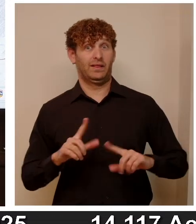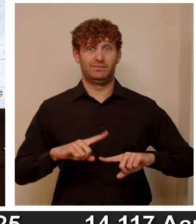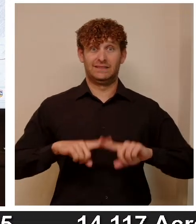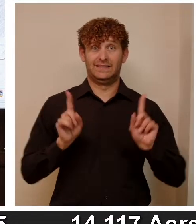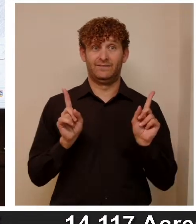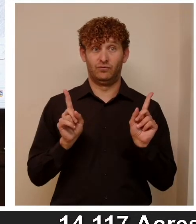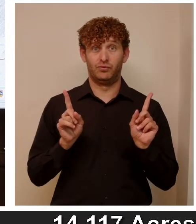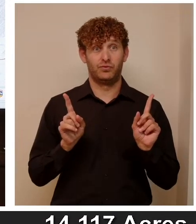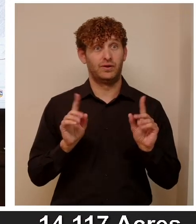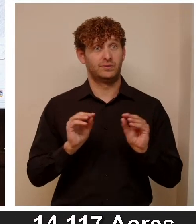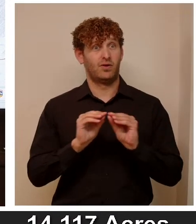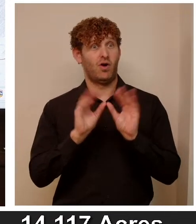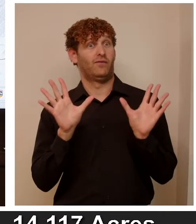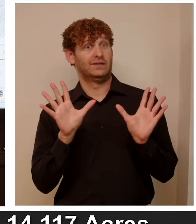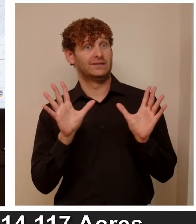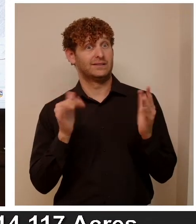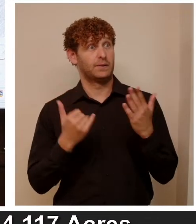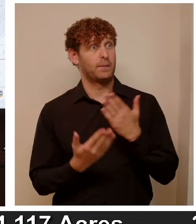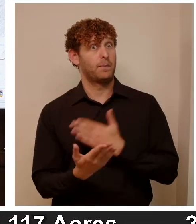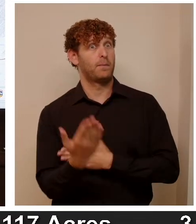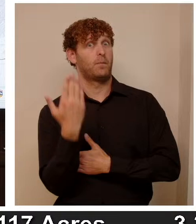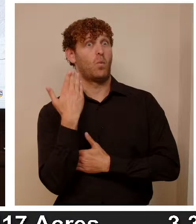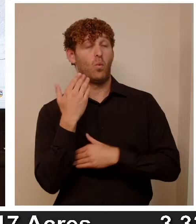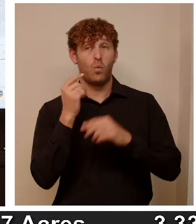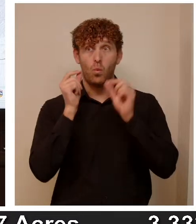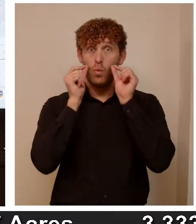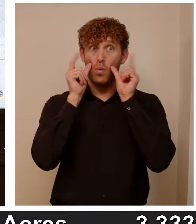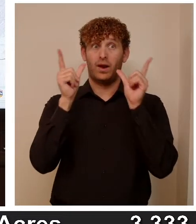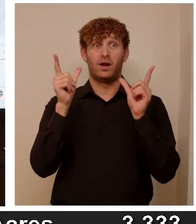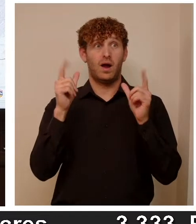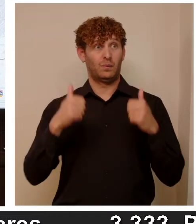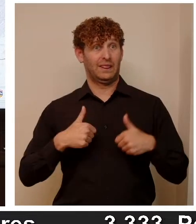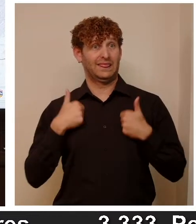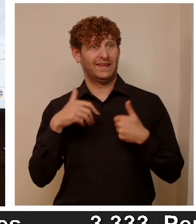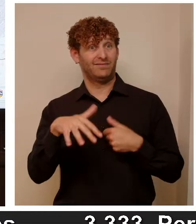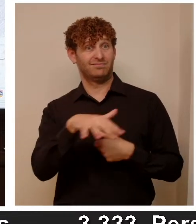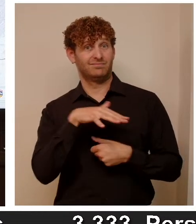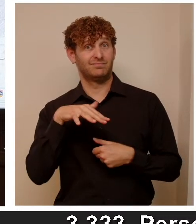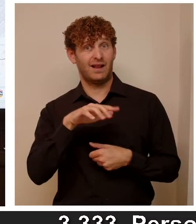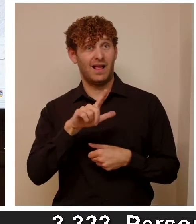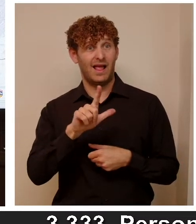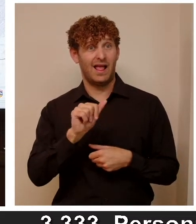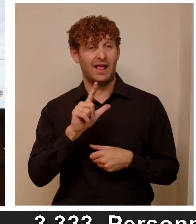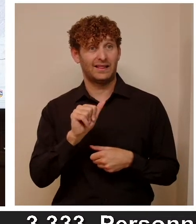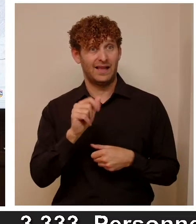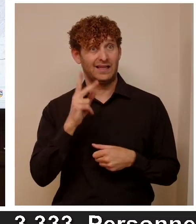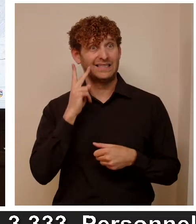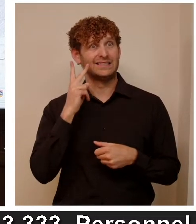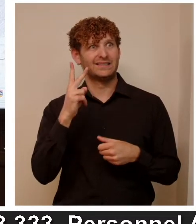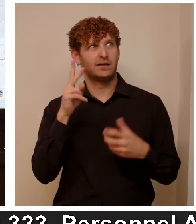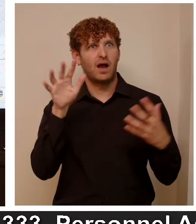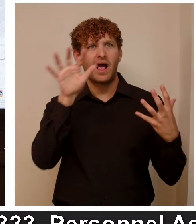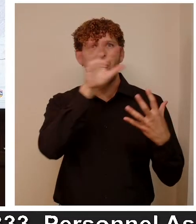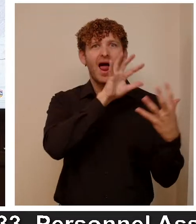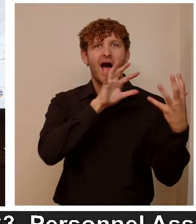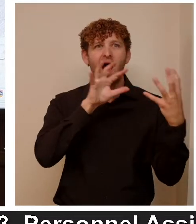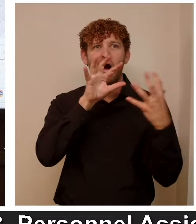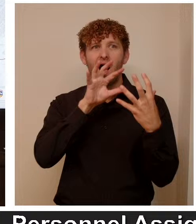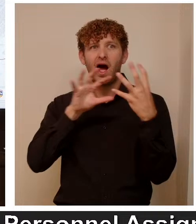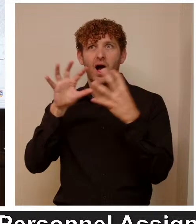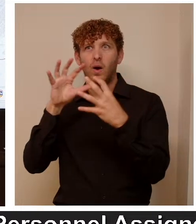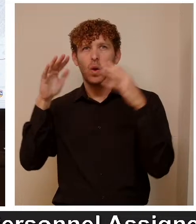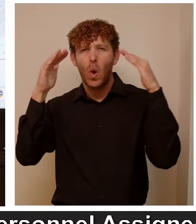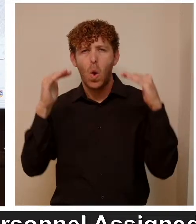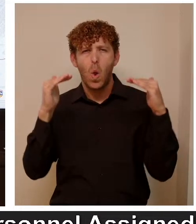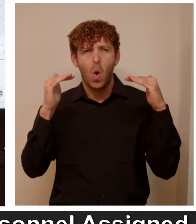You got up this morning. If you live in the area, or really if you live almost anywhere in the LA basin, you probably saw a lot of clouds this morning, low clouds.